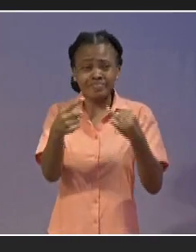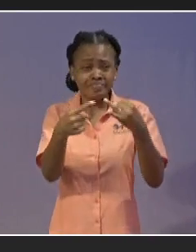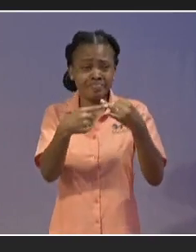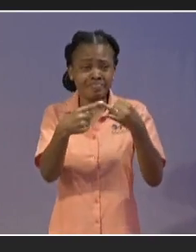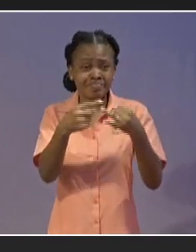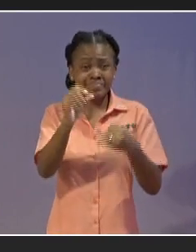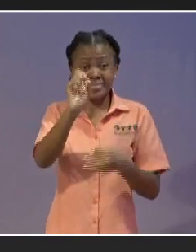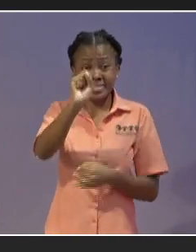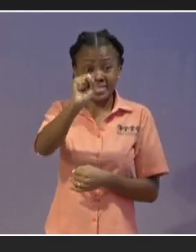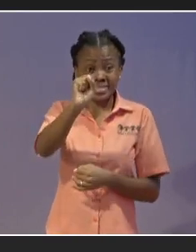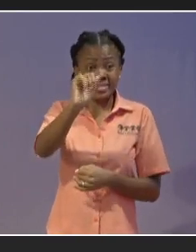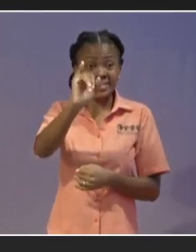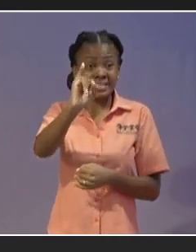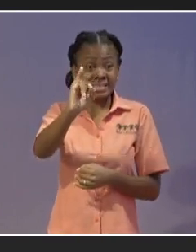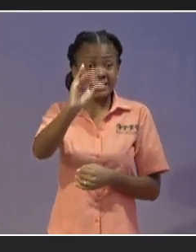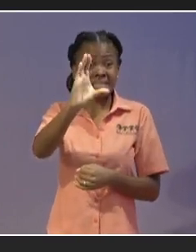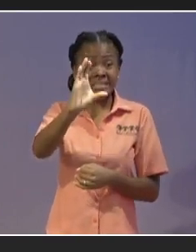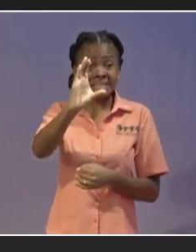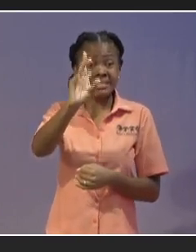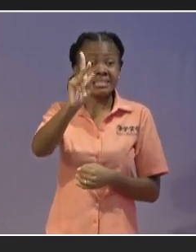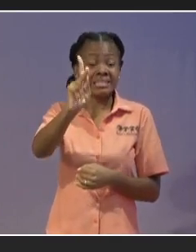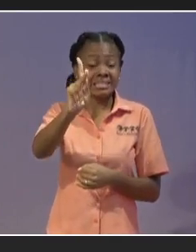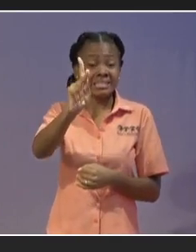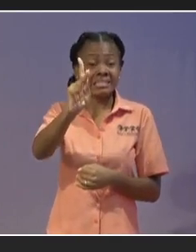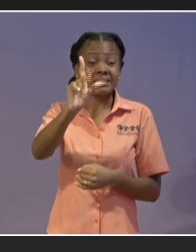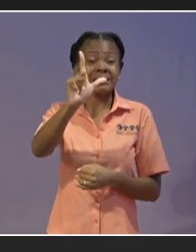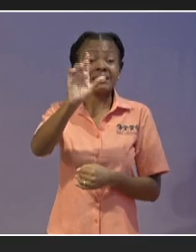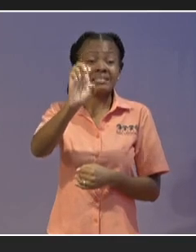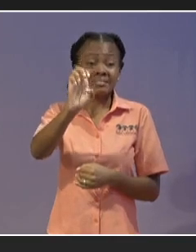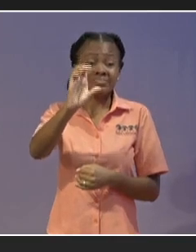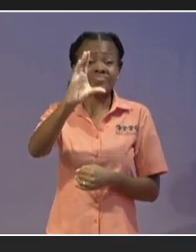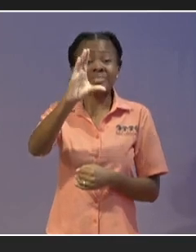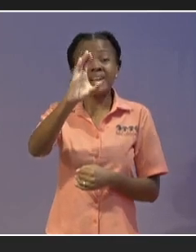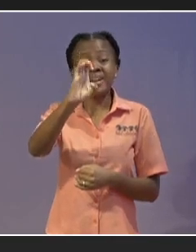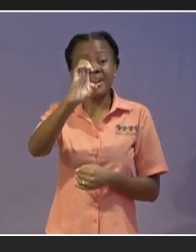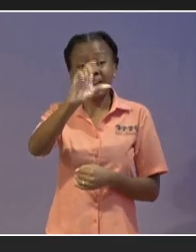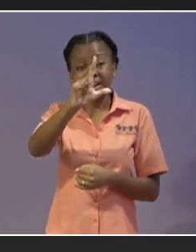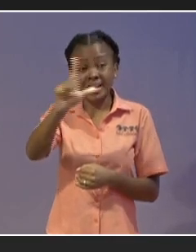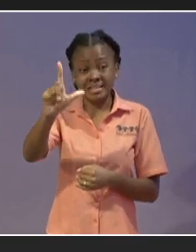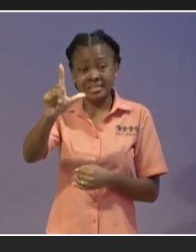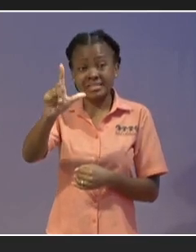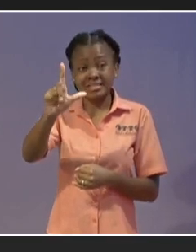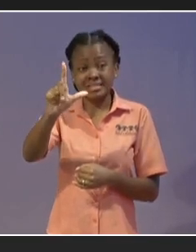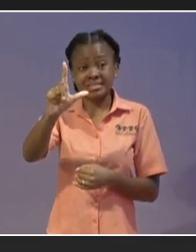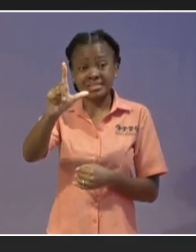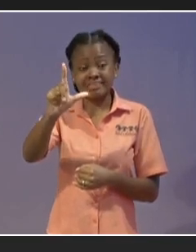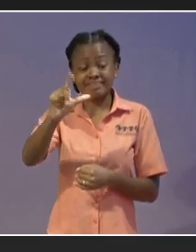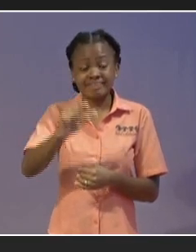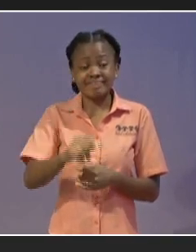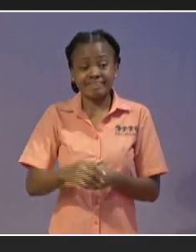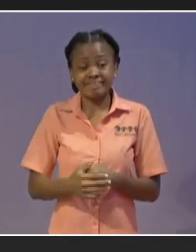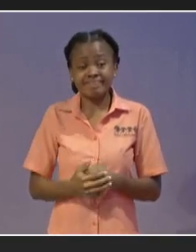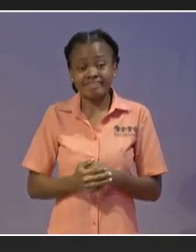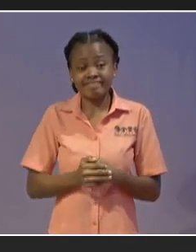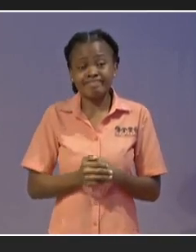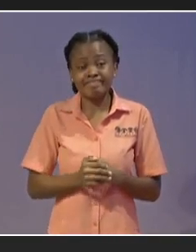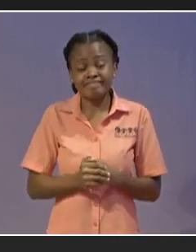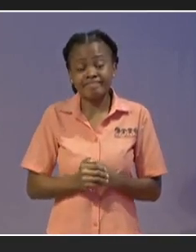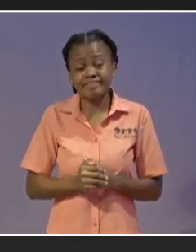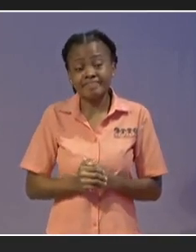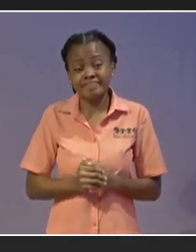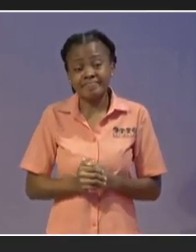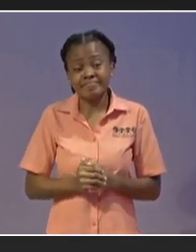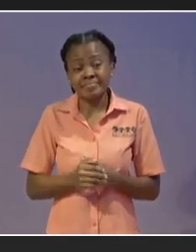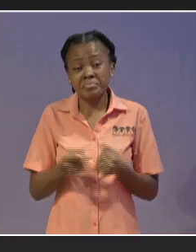and the syndromes, are one of the major factors with Omicron in terms of having severe manifestations in children